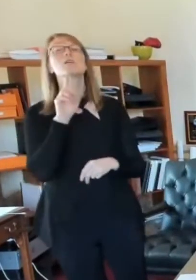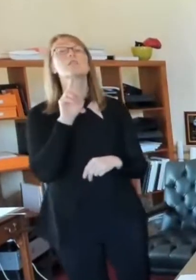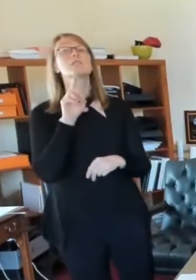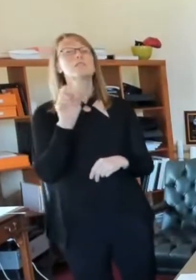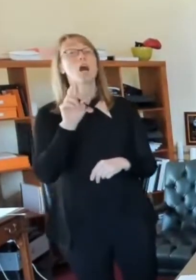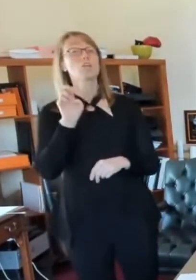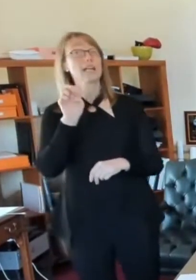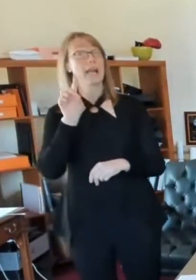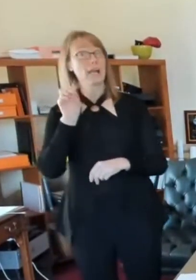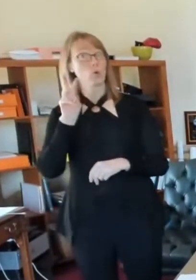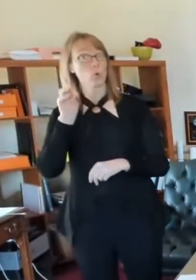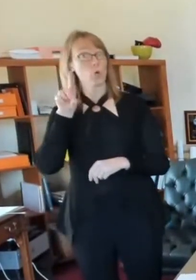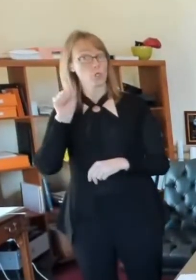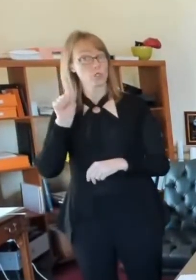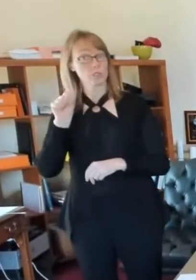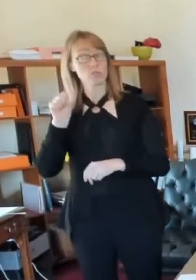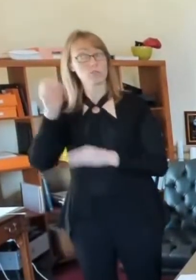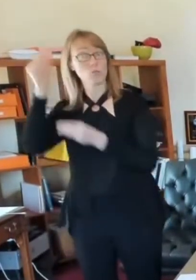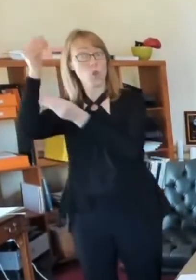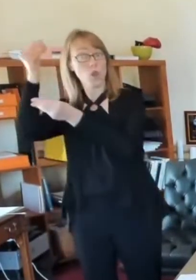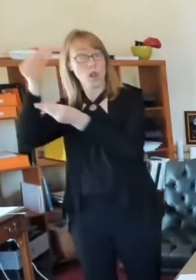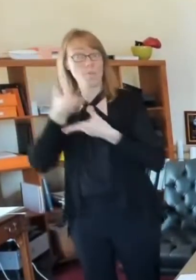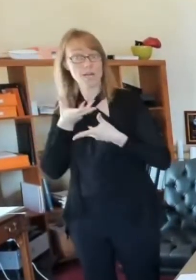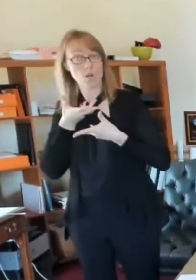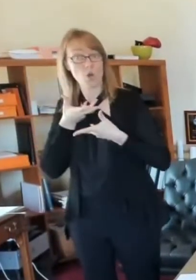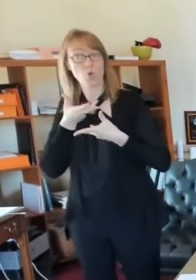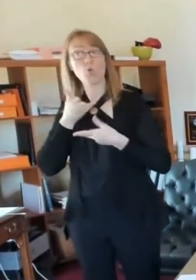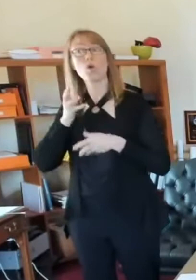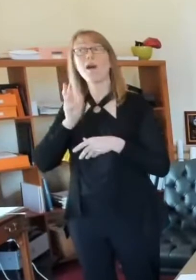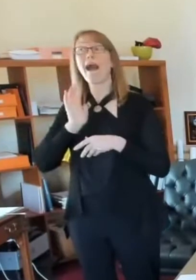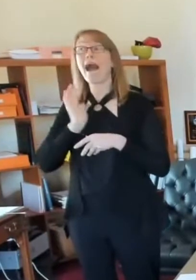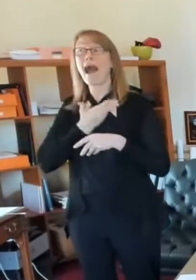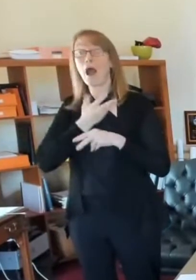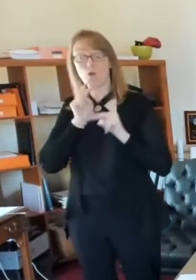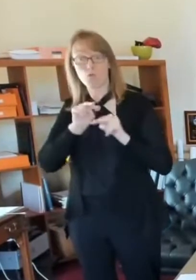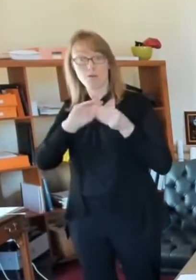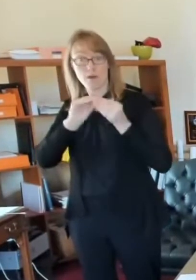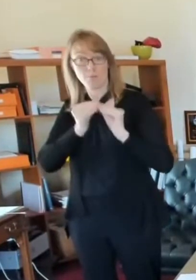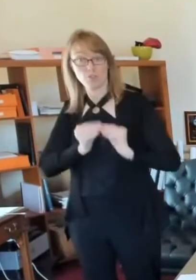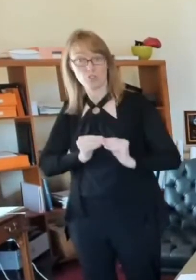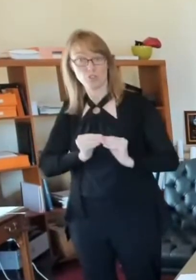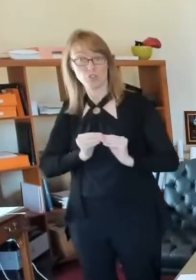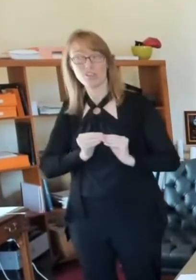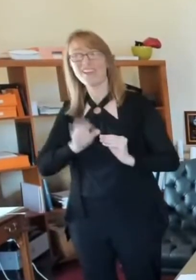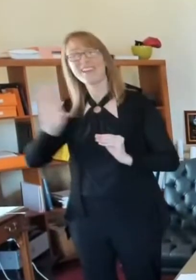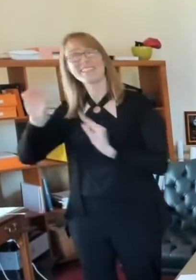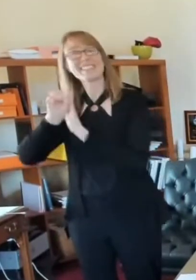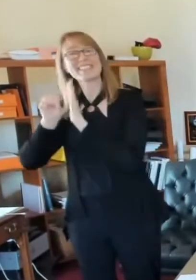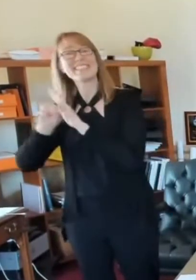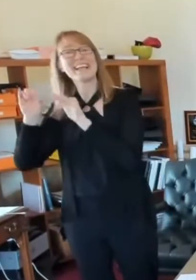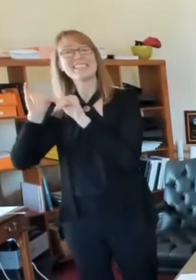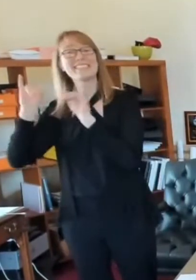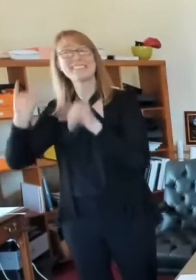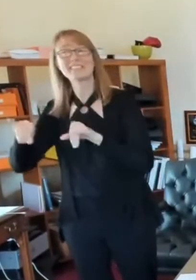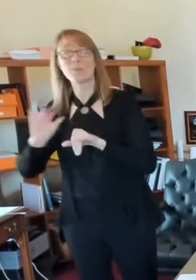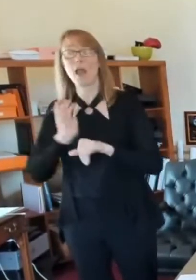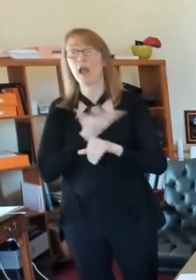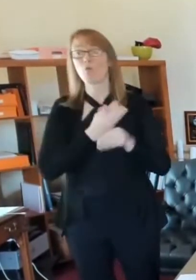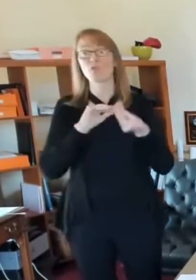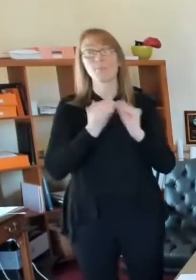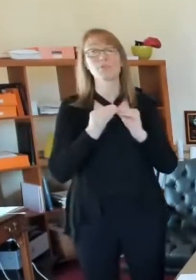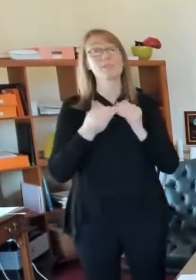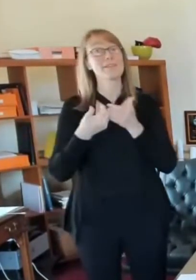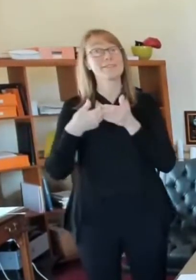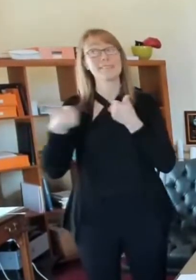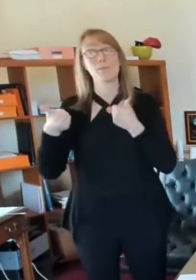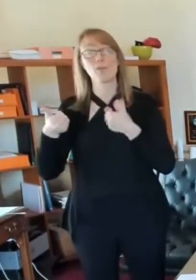no impact on our numbers because we're tracking our numbers independently of the state system. I don't know exactly